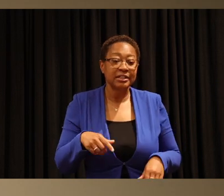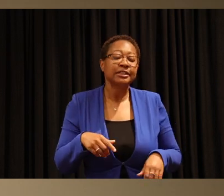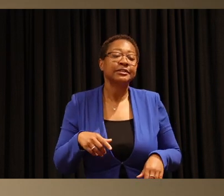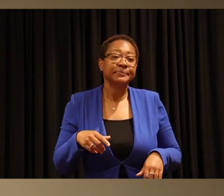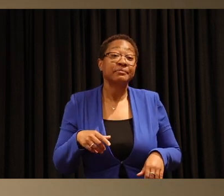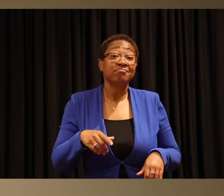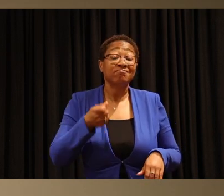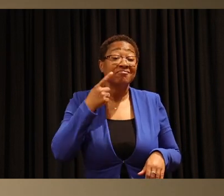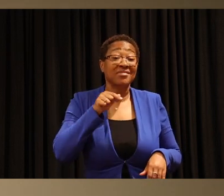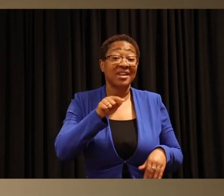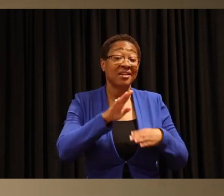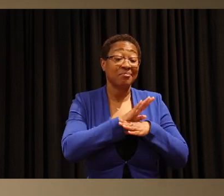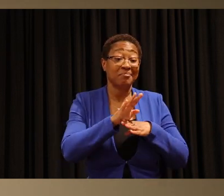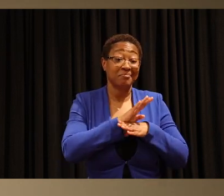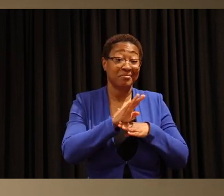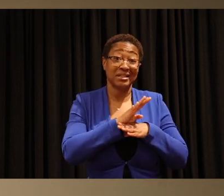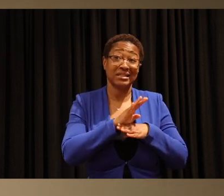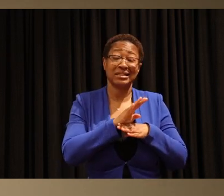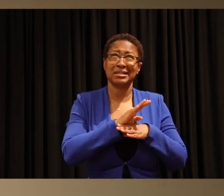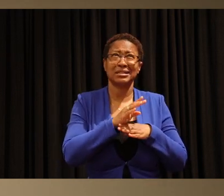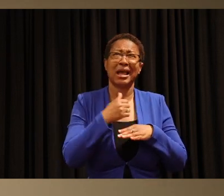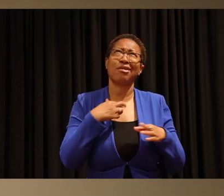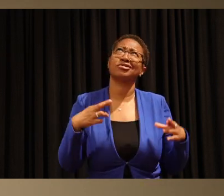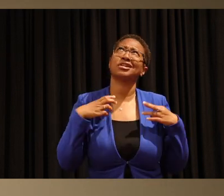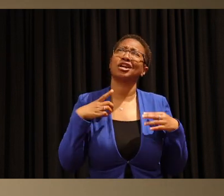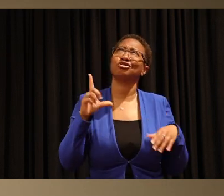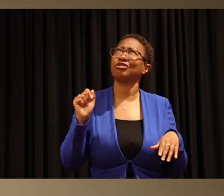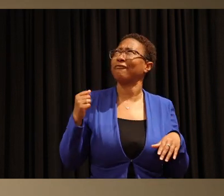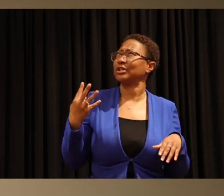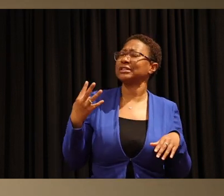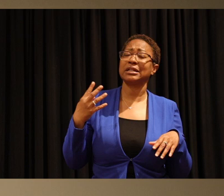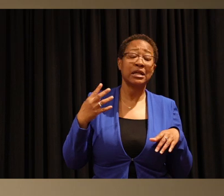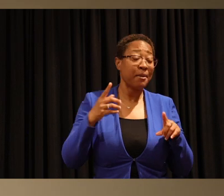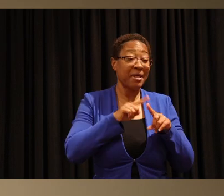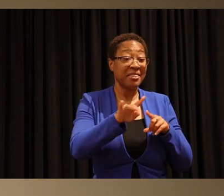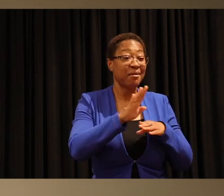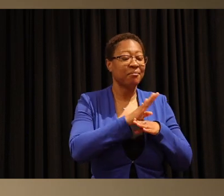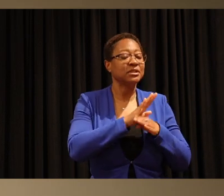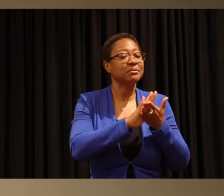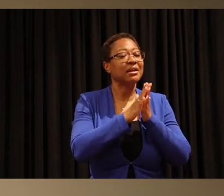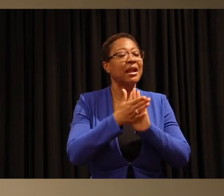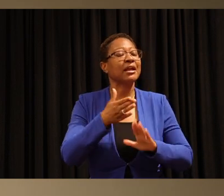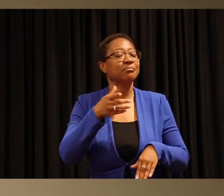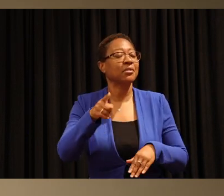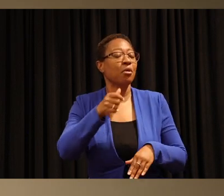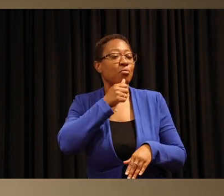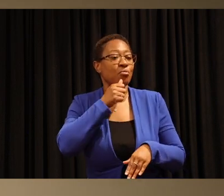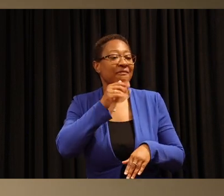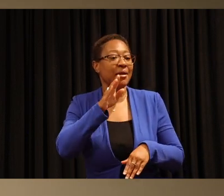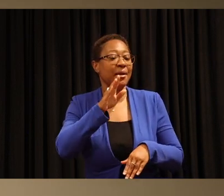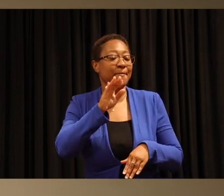And that business has moved. I retired in 2014, but now that business has moved into private hands. It's no